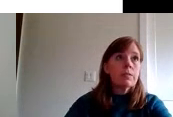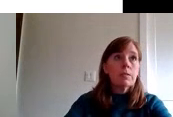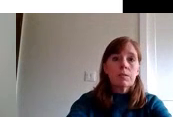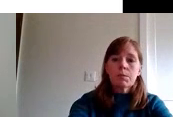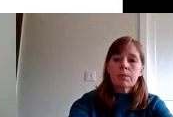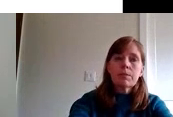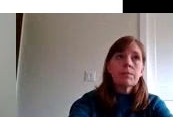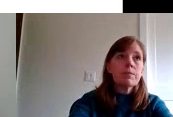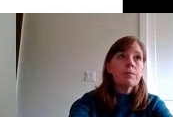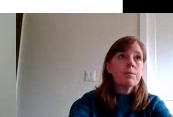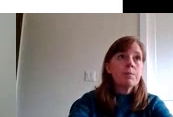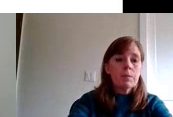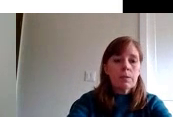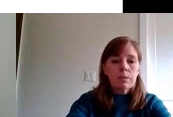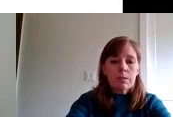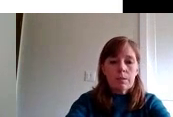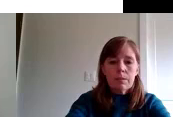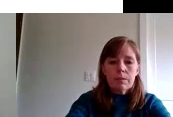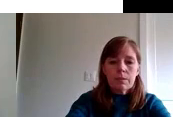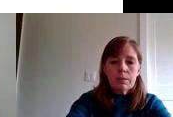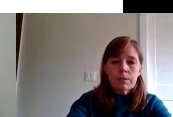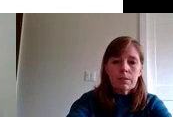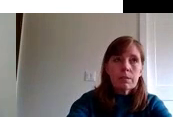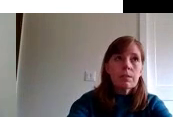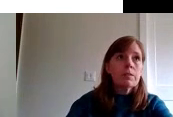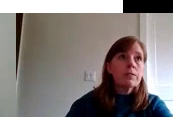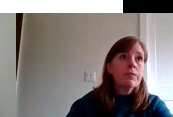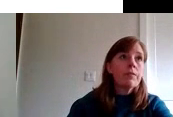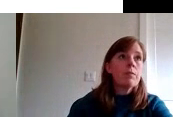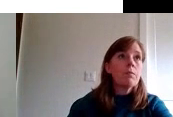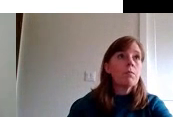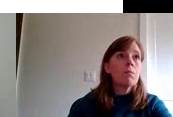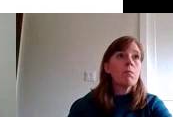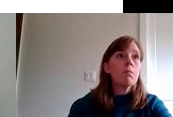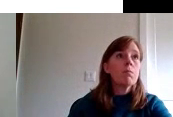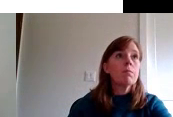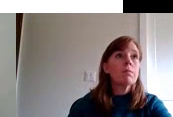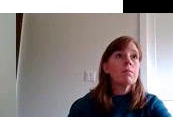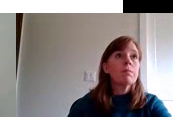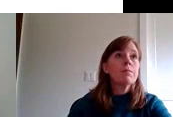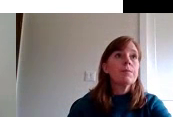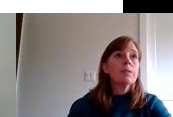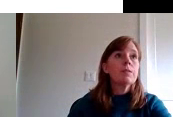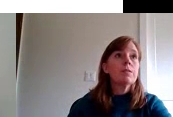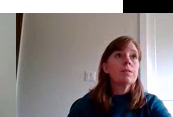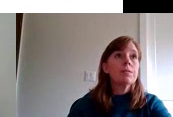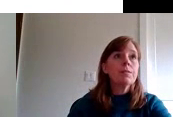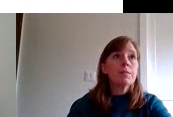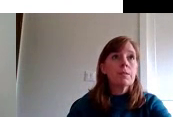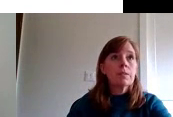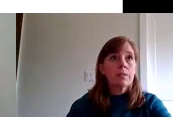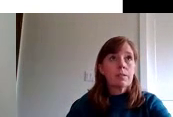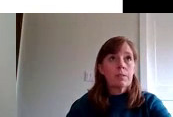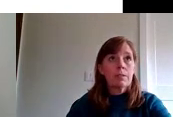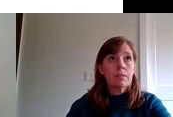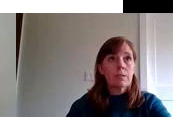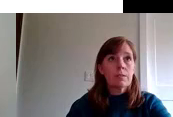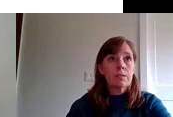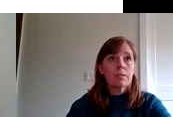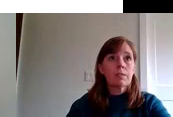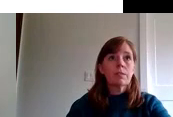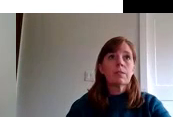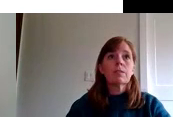but it includes both audio description for students with vision loss. It's got closed